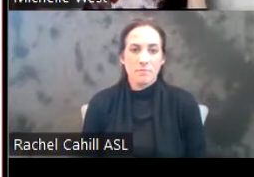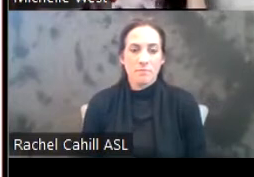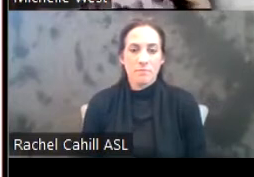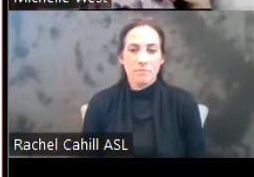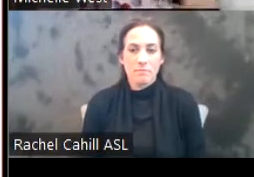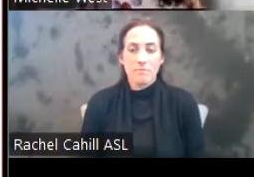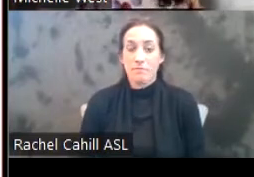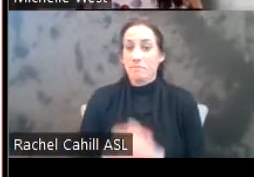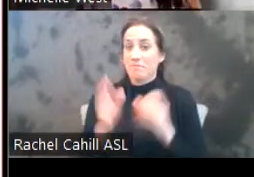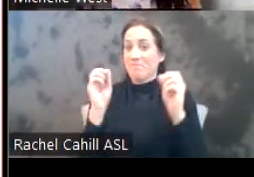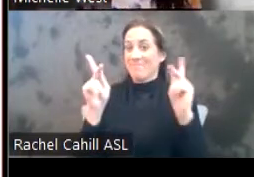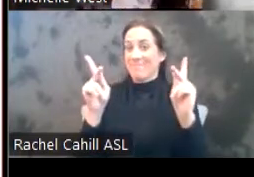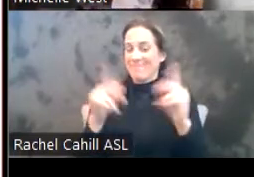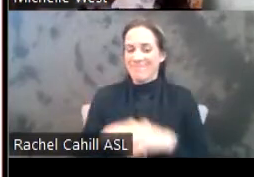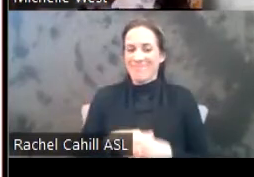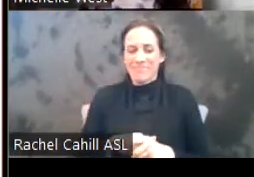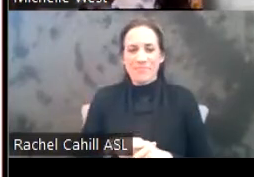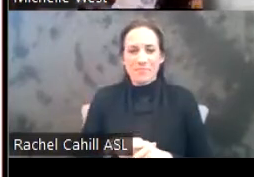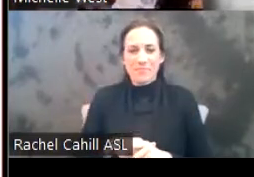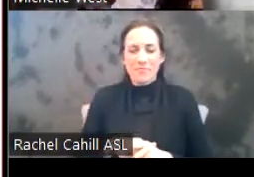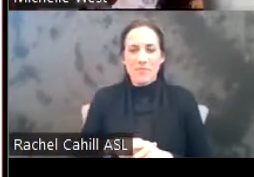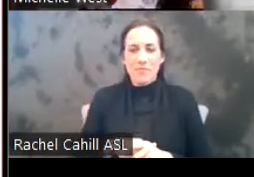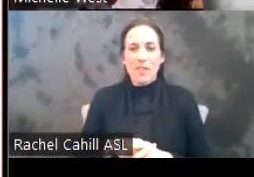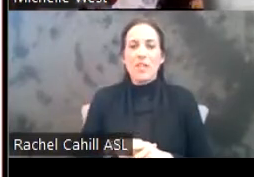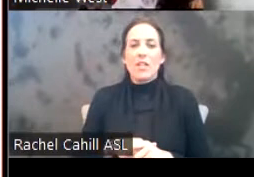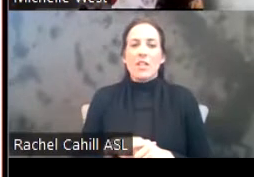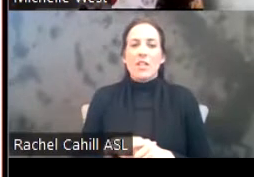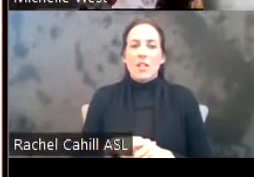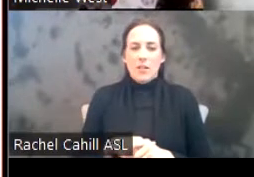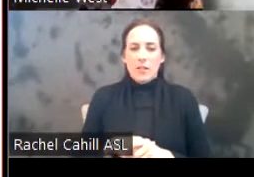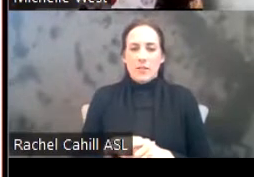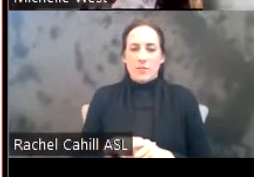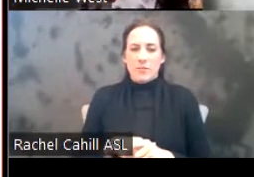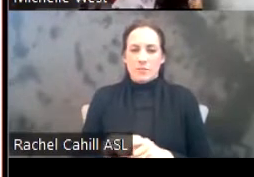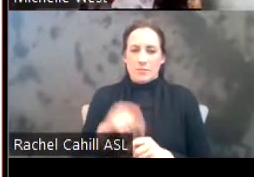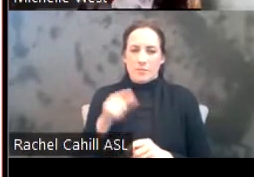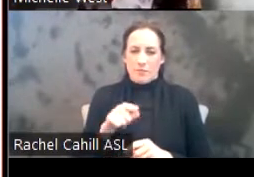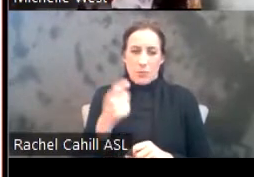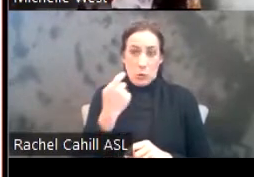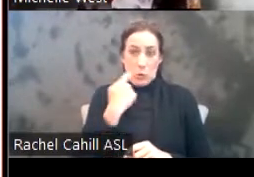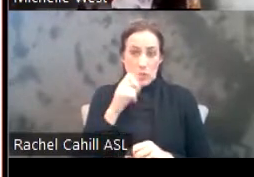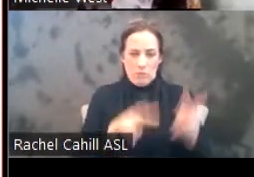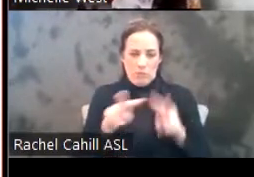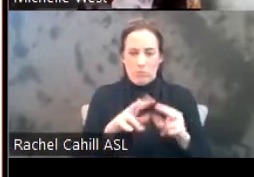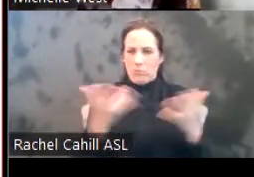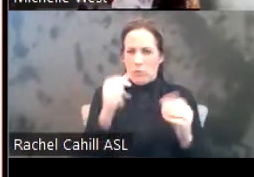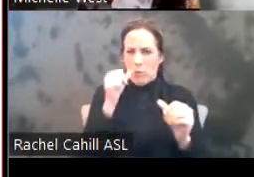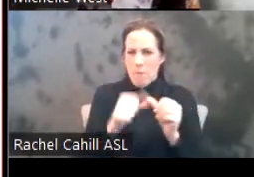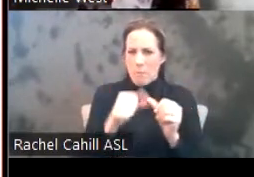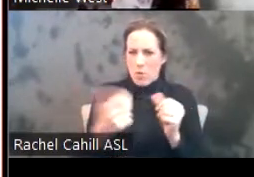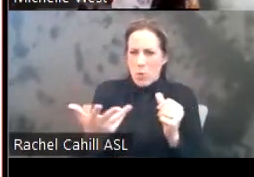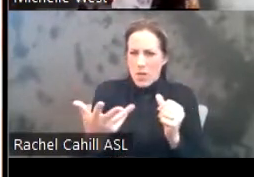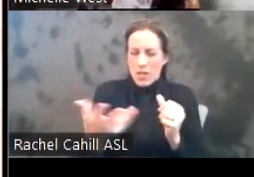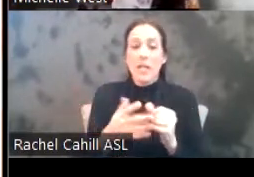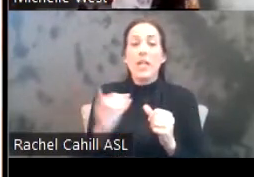All right, now think about what you remember from those. This is something, if you